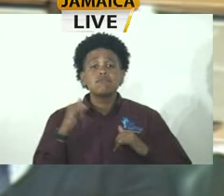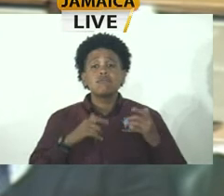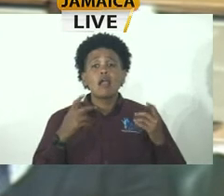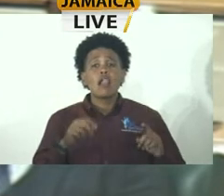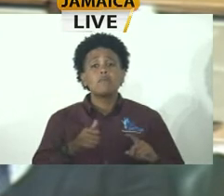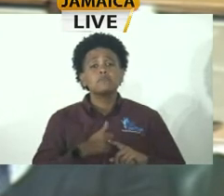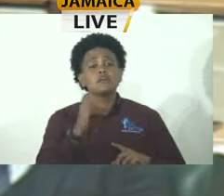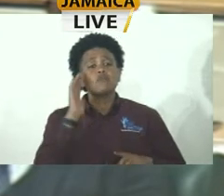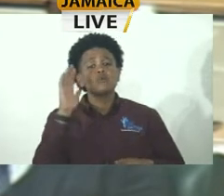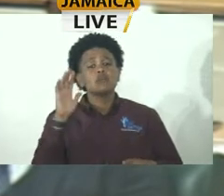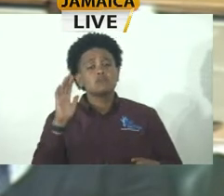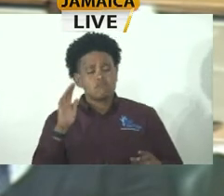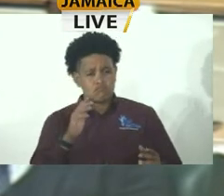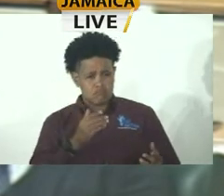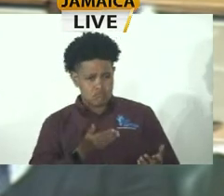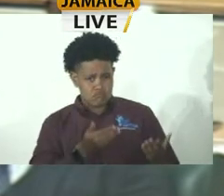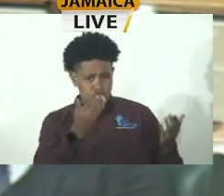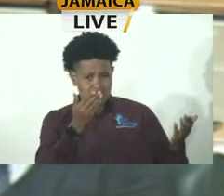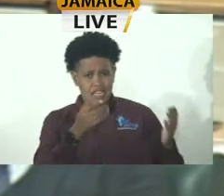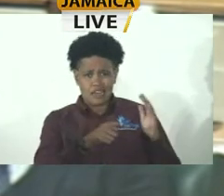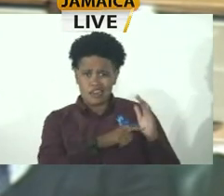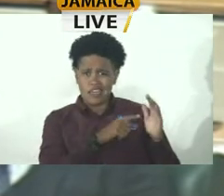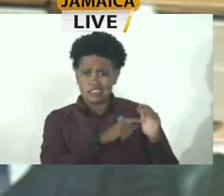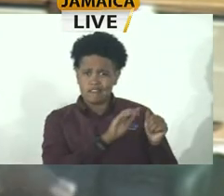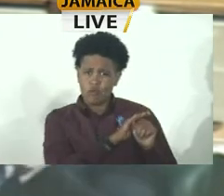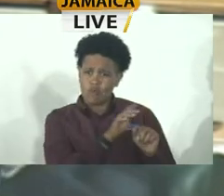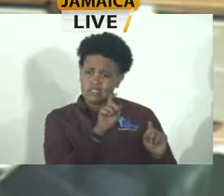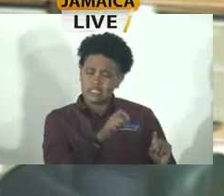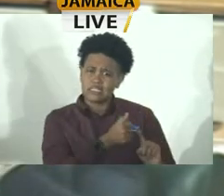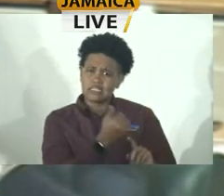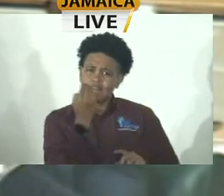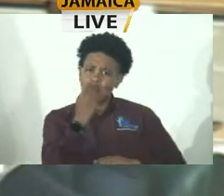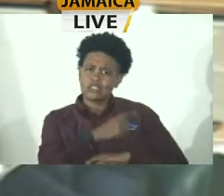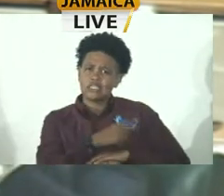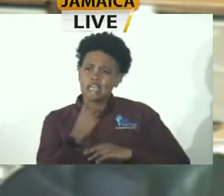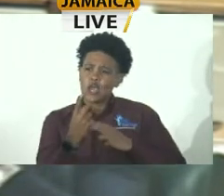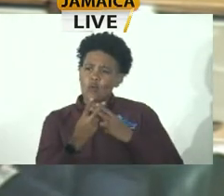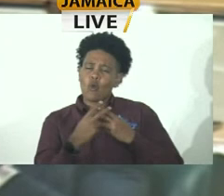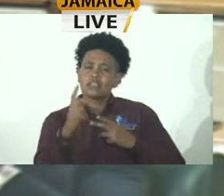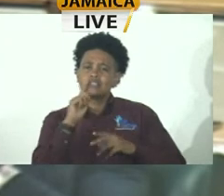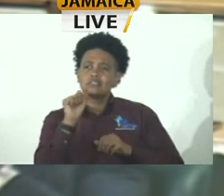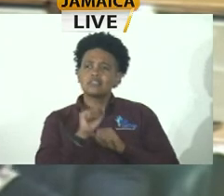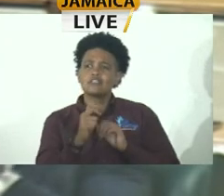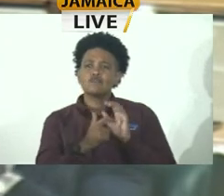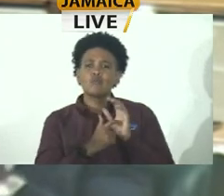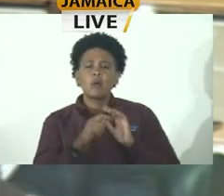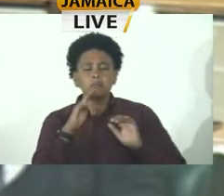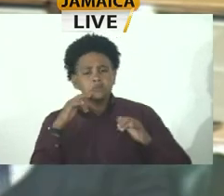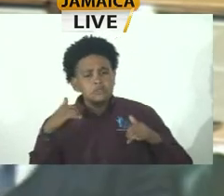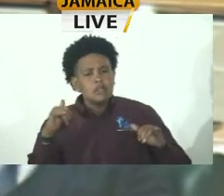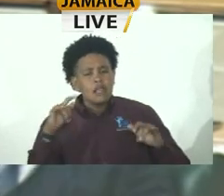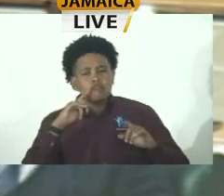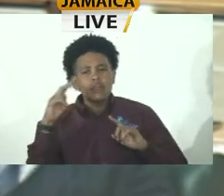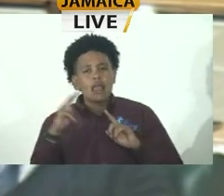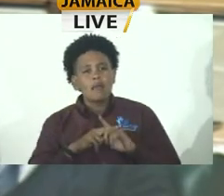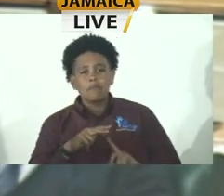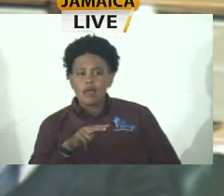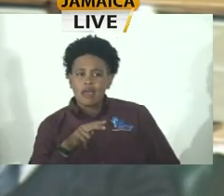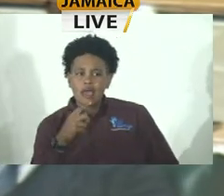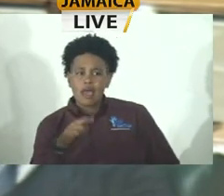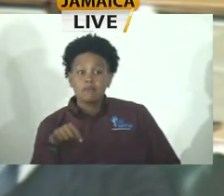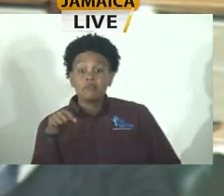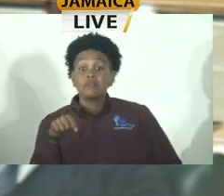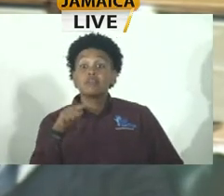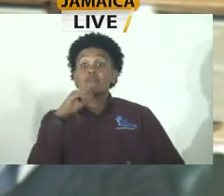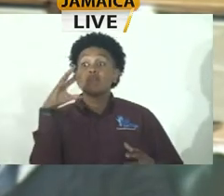would have presented a negative covid19 test the 14-day quarantine requirement still applies and this